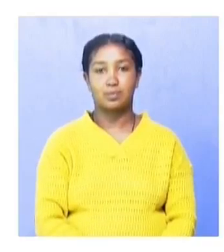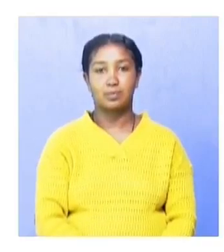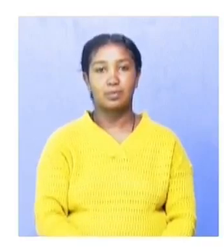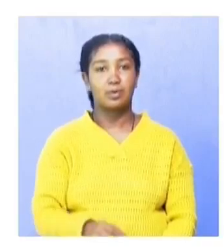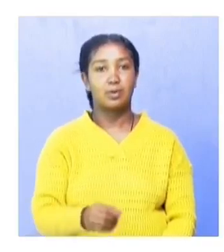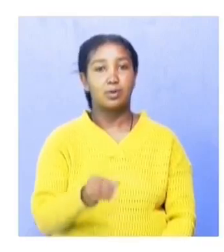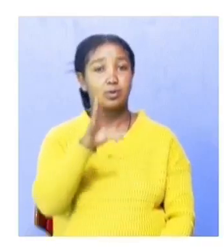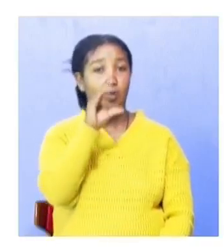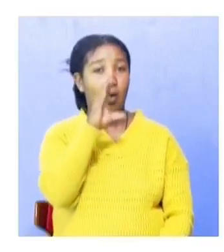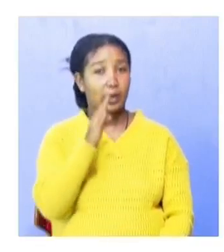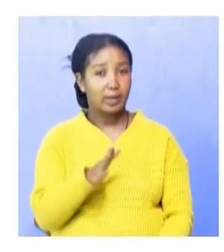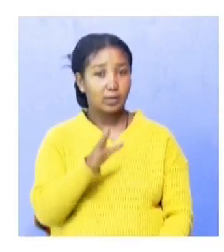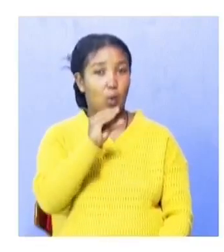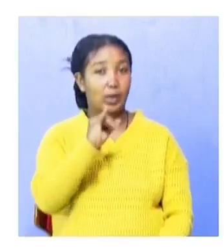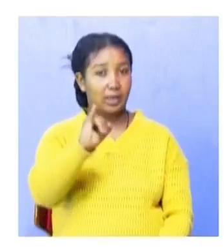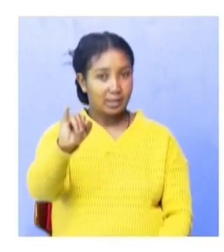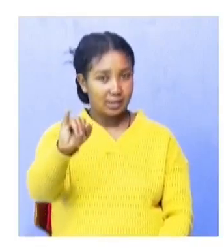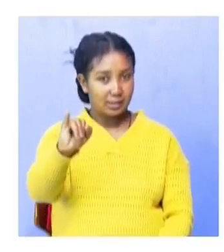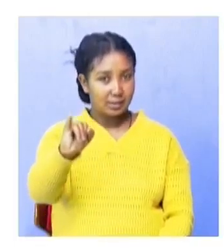talking? Were they talking